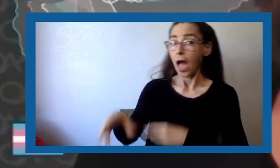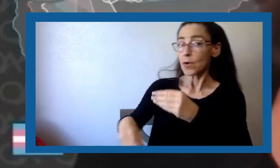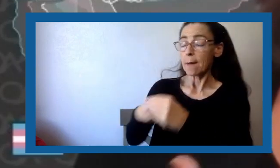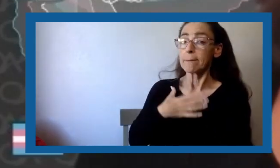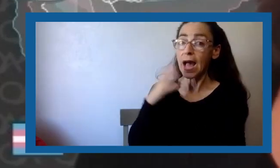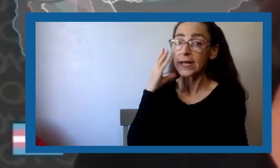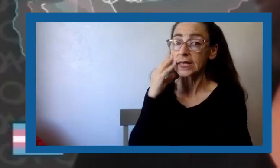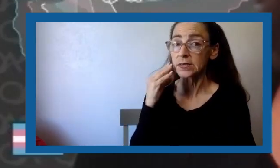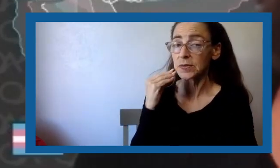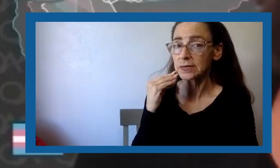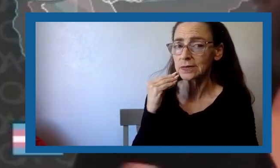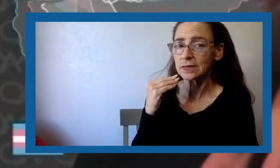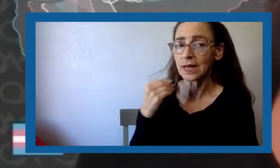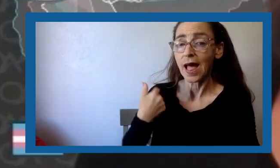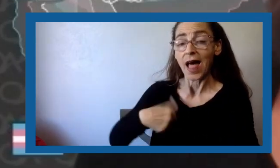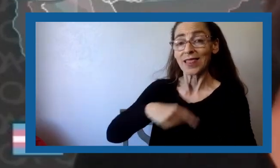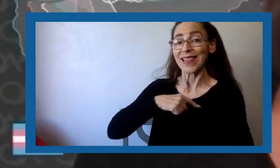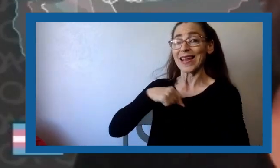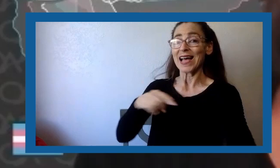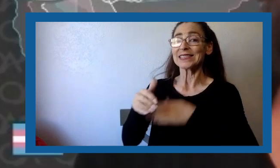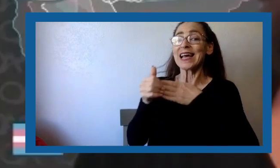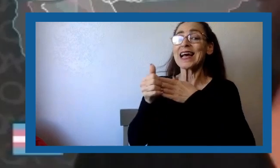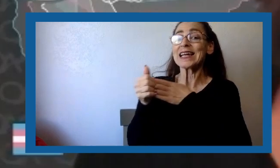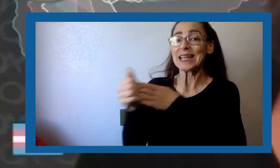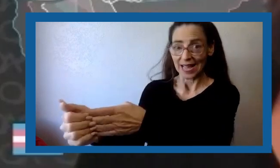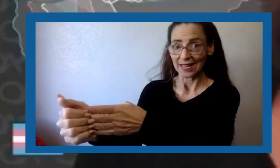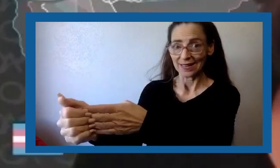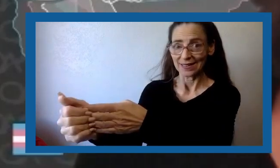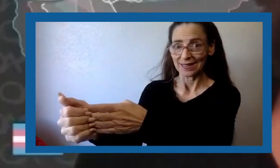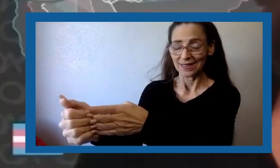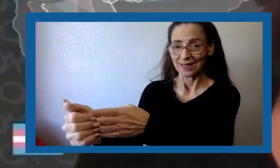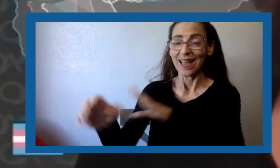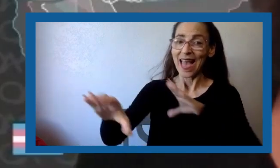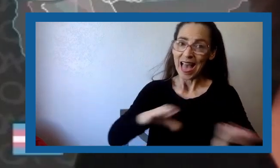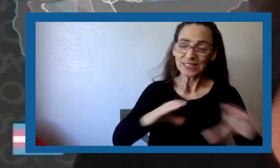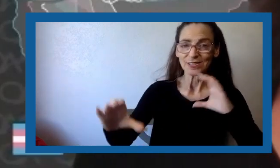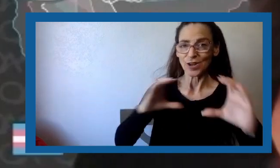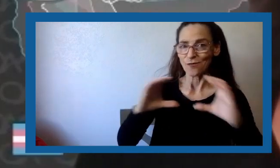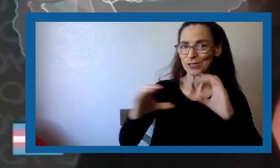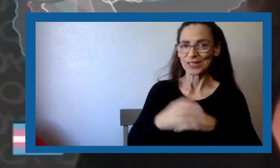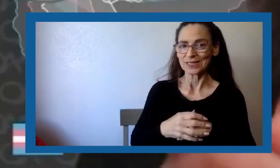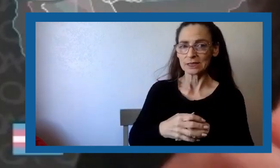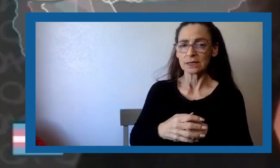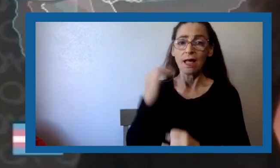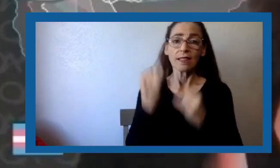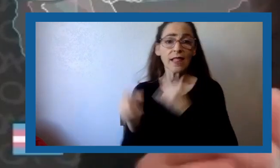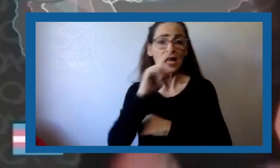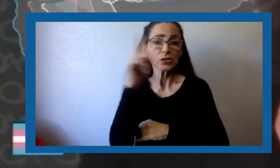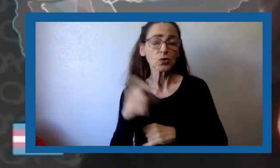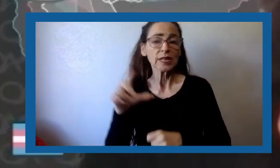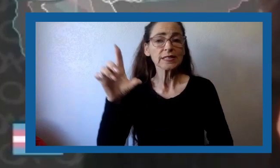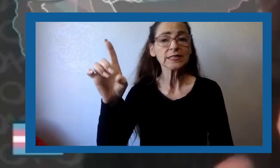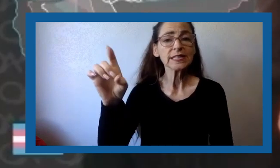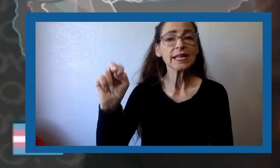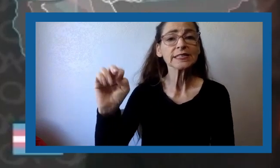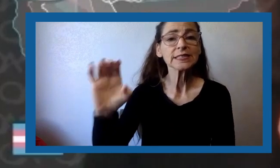experience, is let us guide Mm-hmm. actions and conversations. Last question from our DNC member,